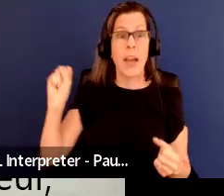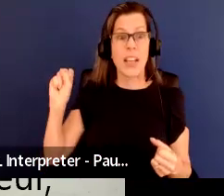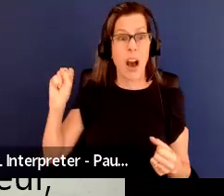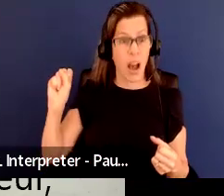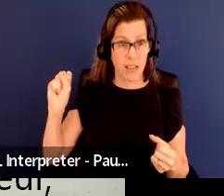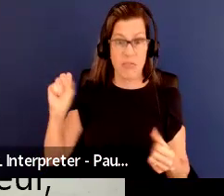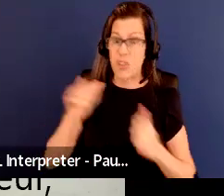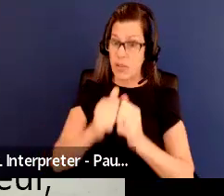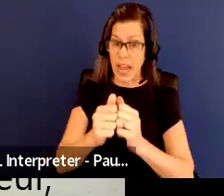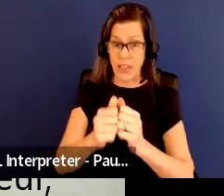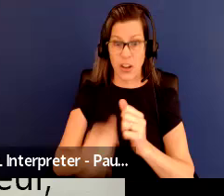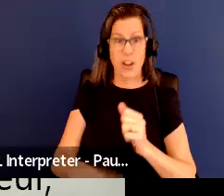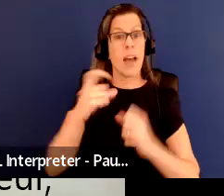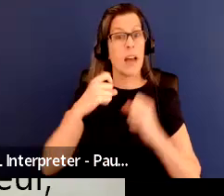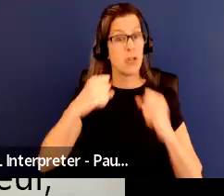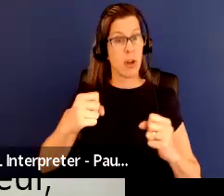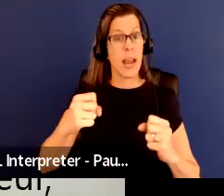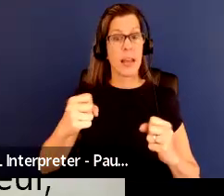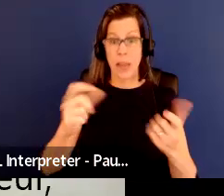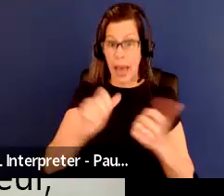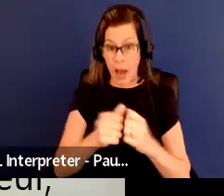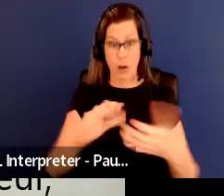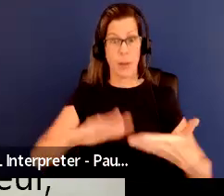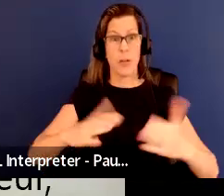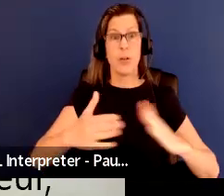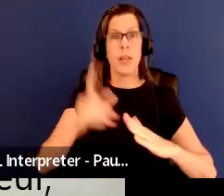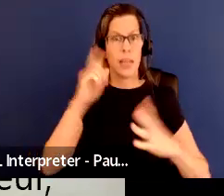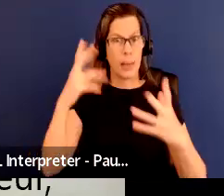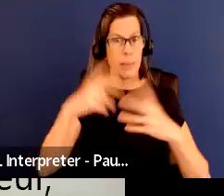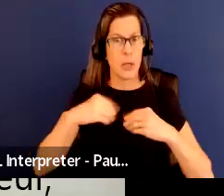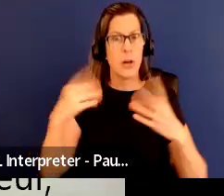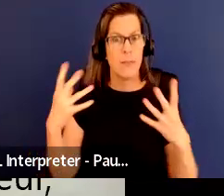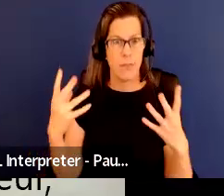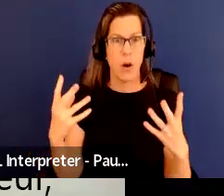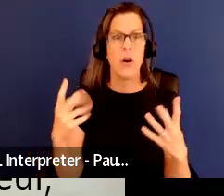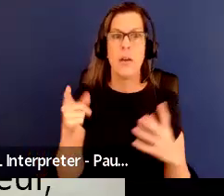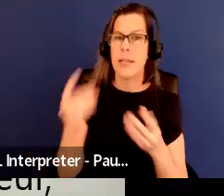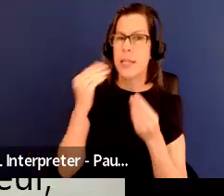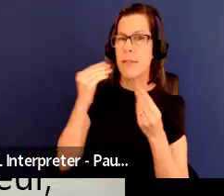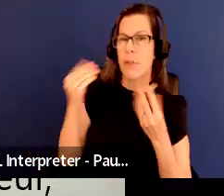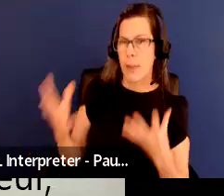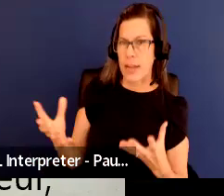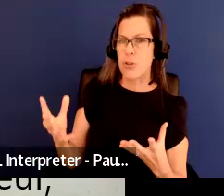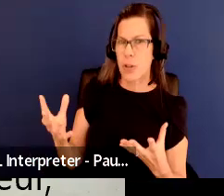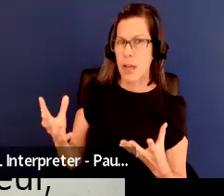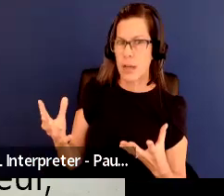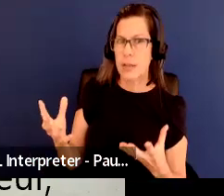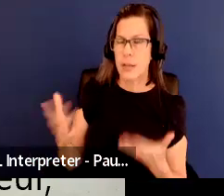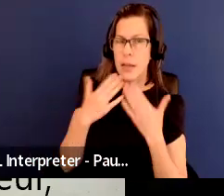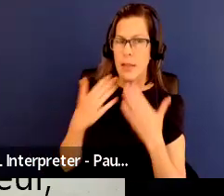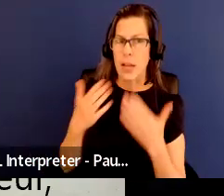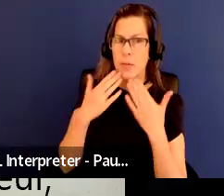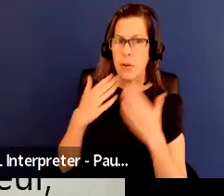together, and found strength in community, which I think is just beautiful. And this information is, I'm grateful to